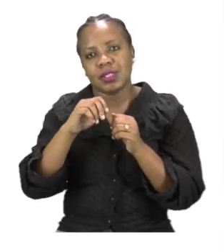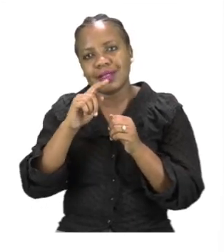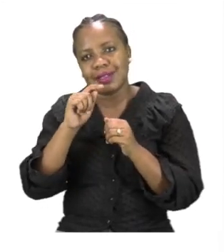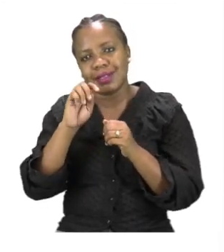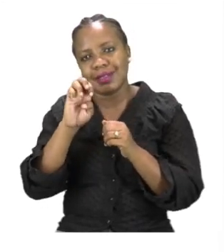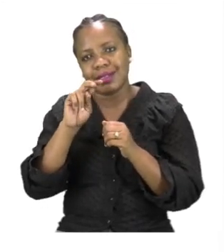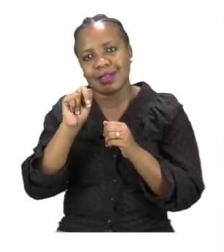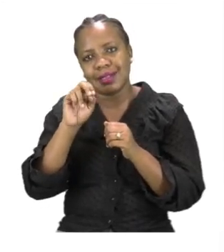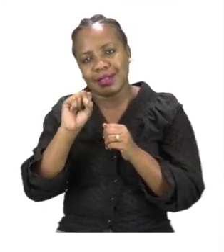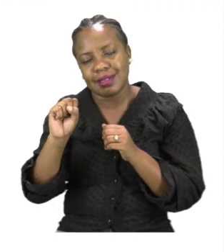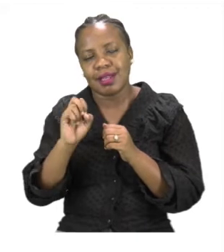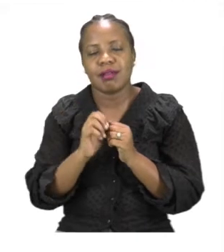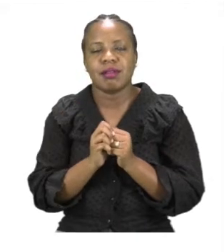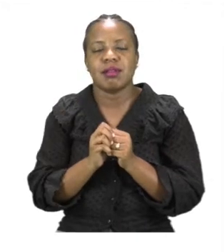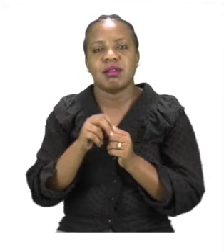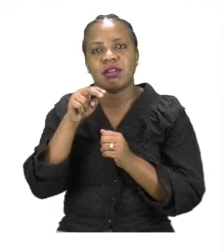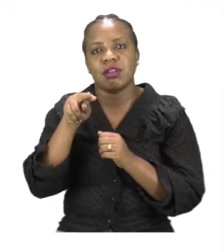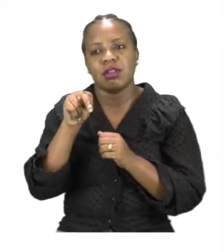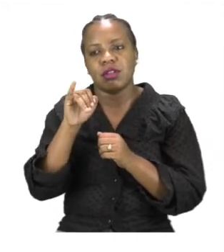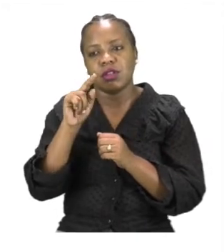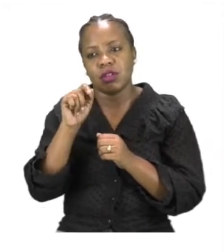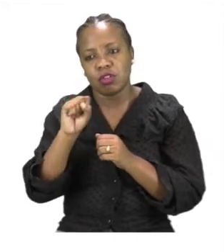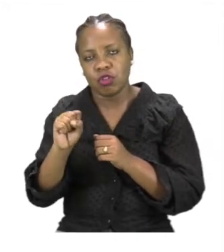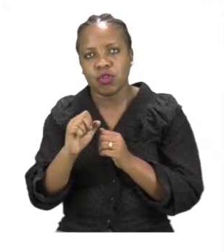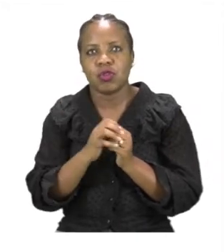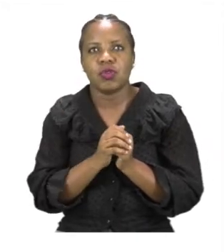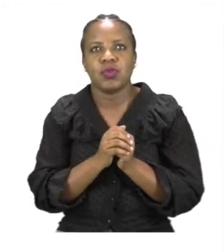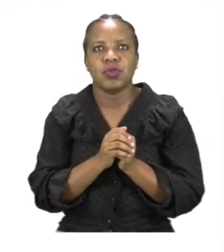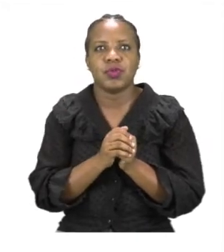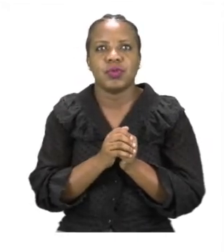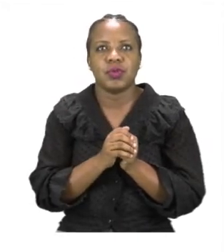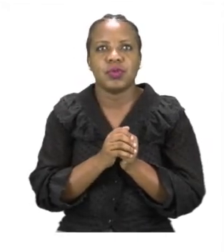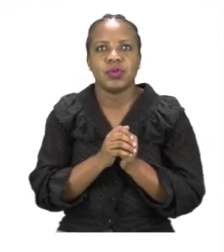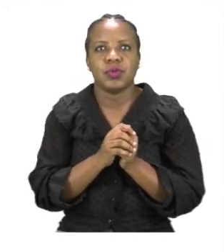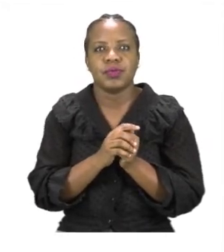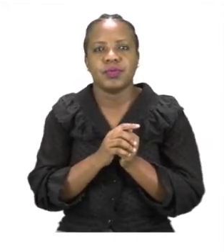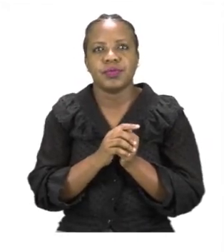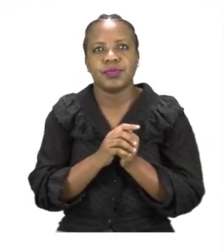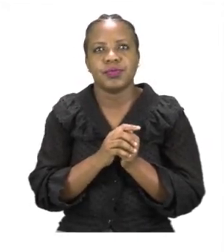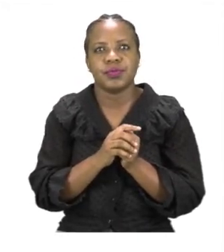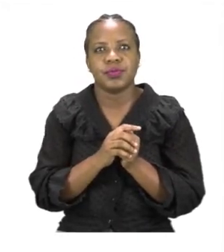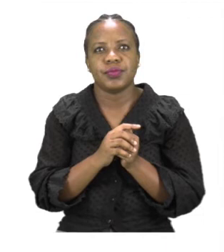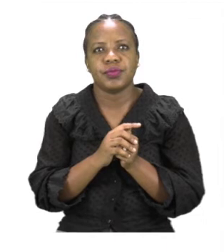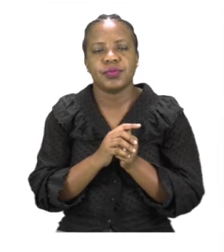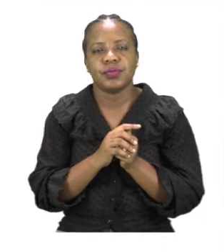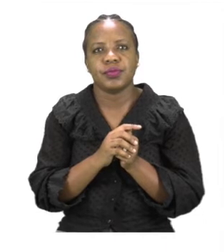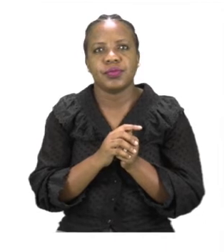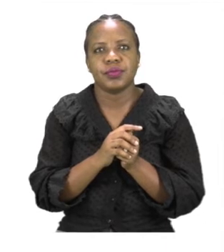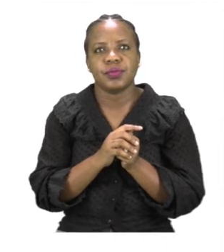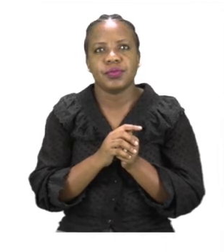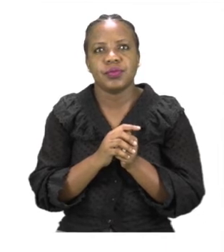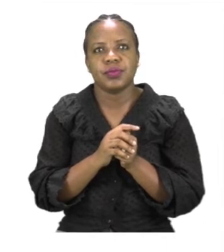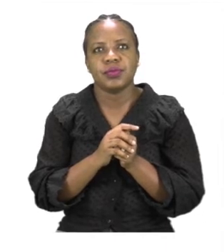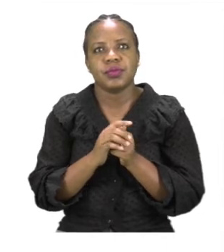they now added 100 plus 60 plus 6 to get their